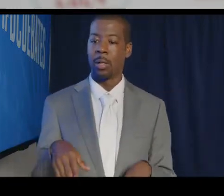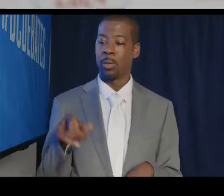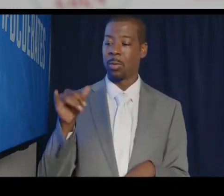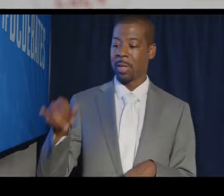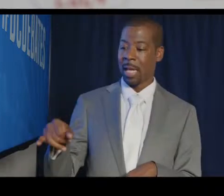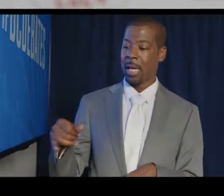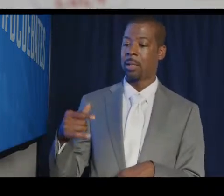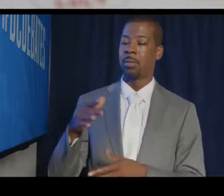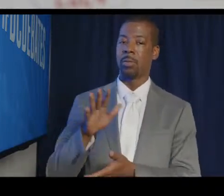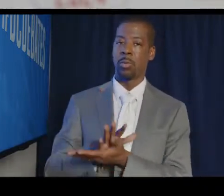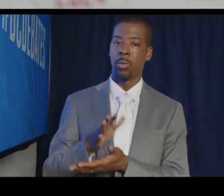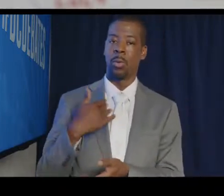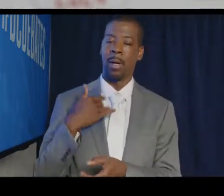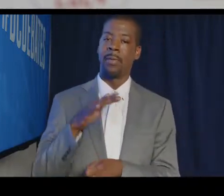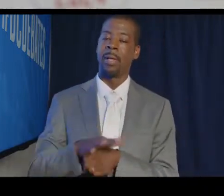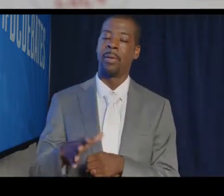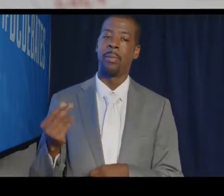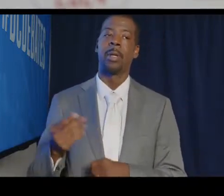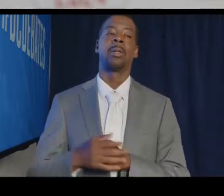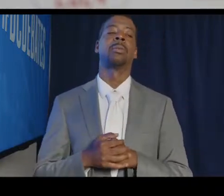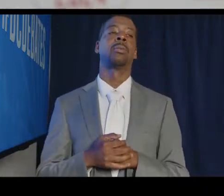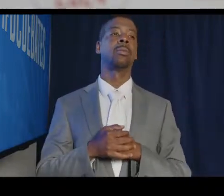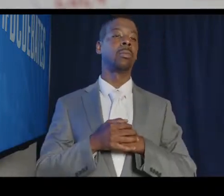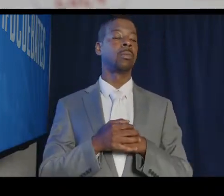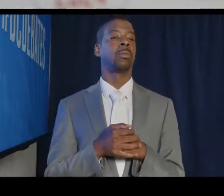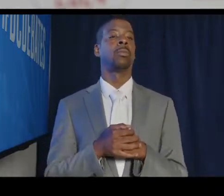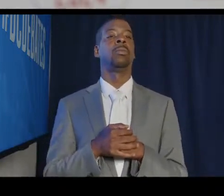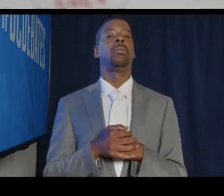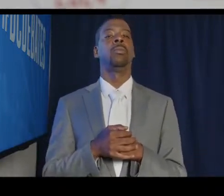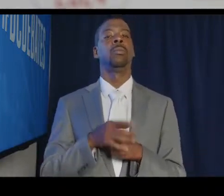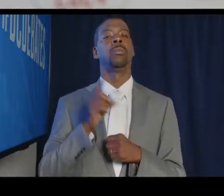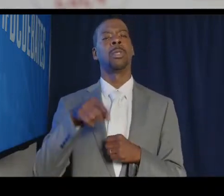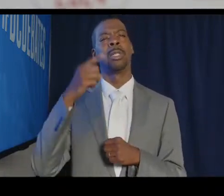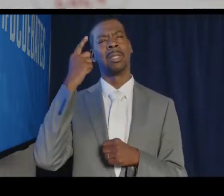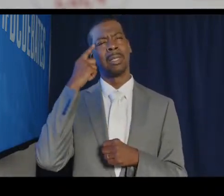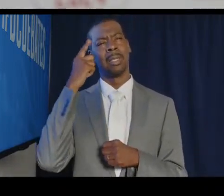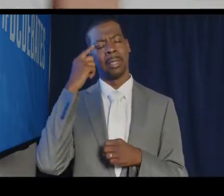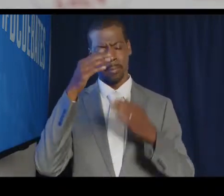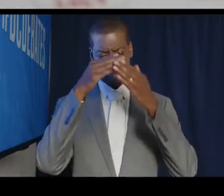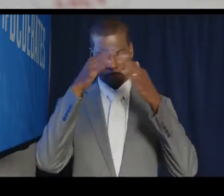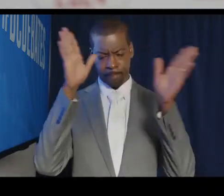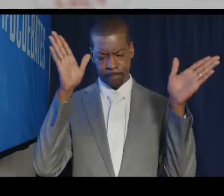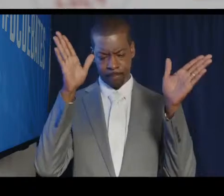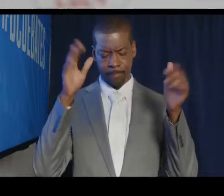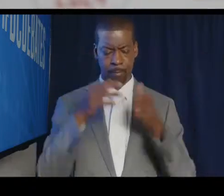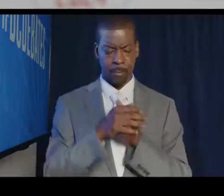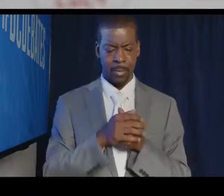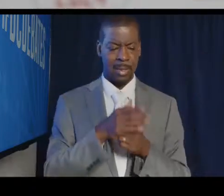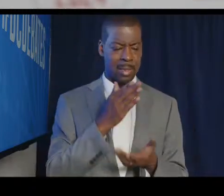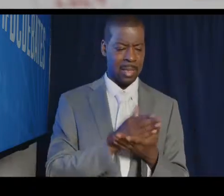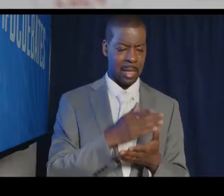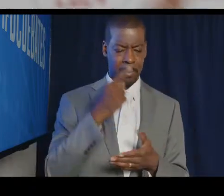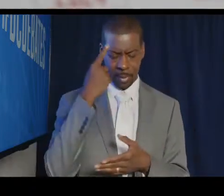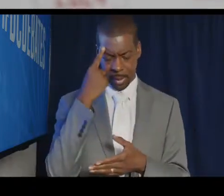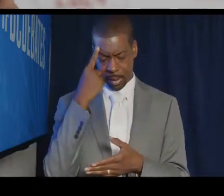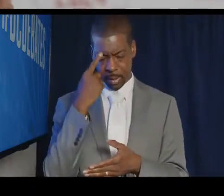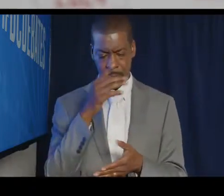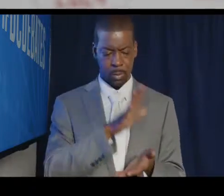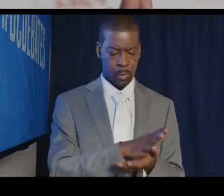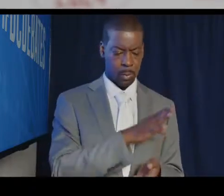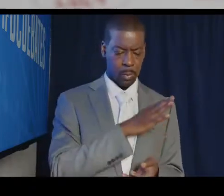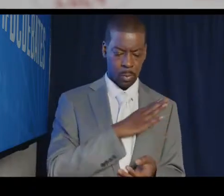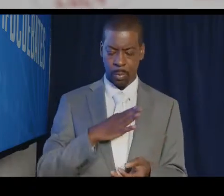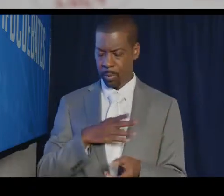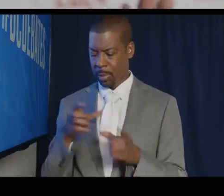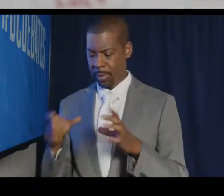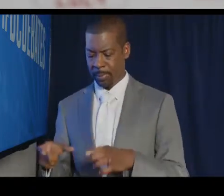that particular child, right? The other issue is I think that we need to think out of the box and stop thinking about we have the charter board and the school board and the school board of education.